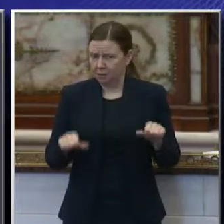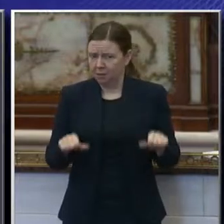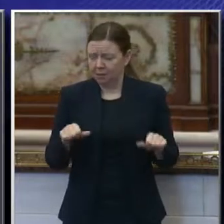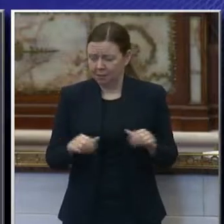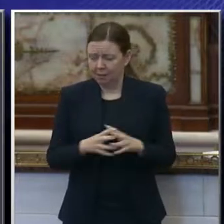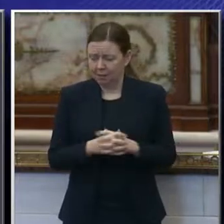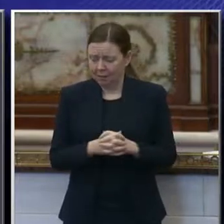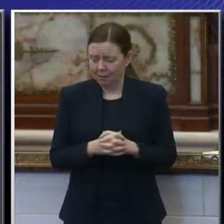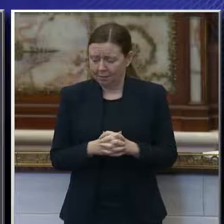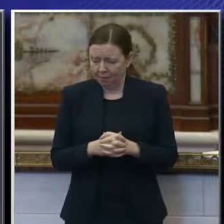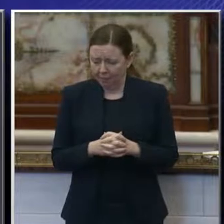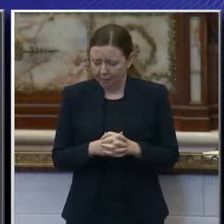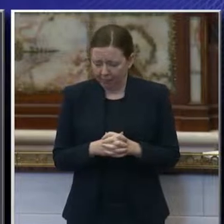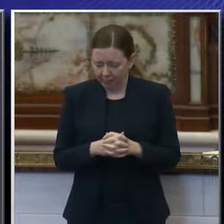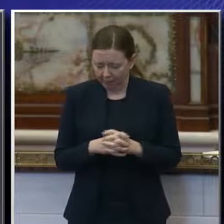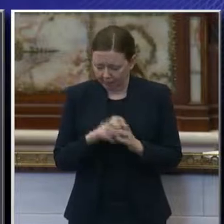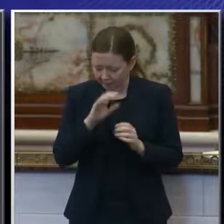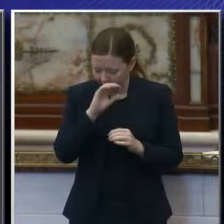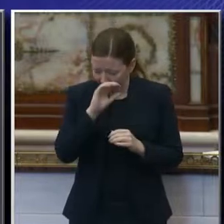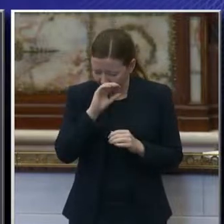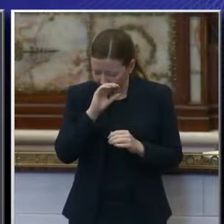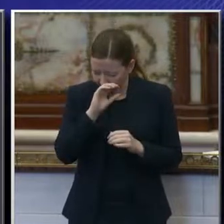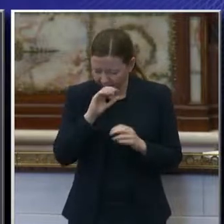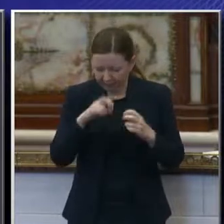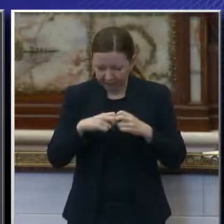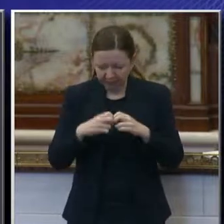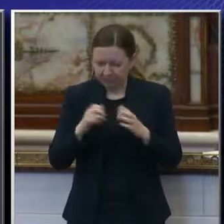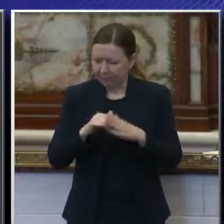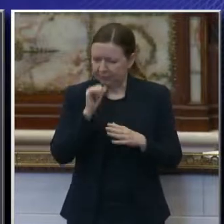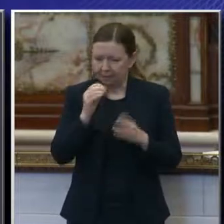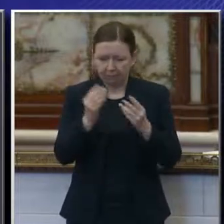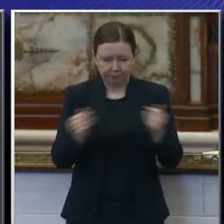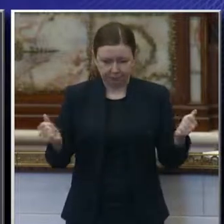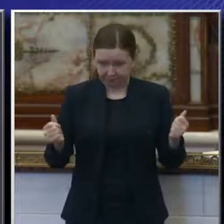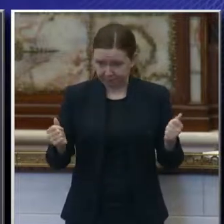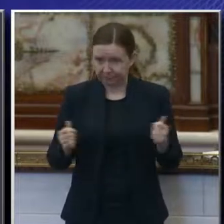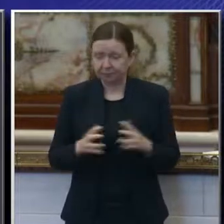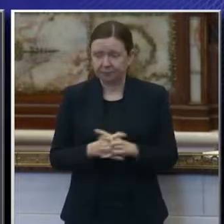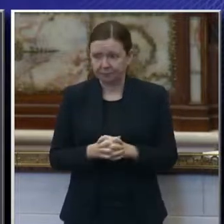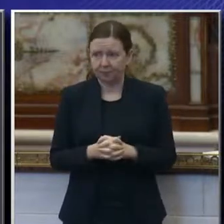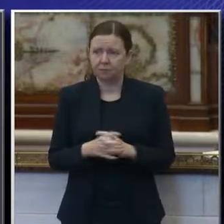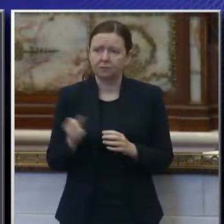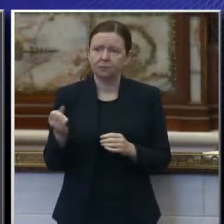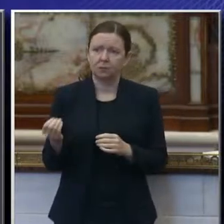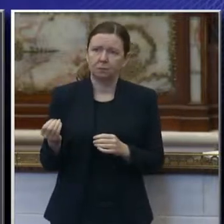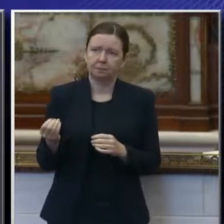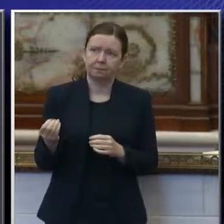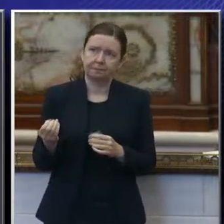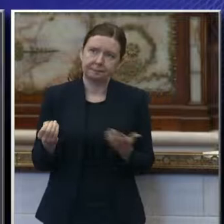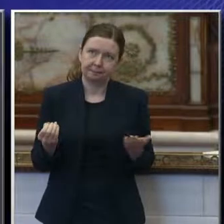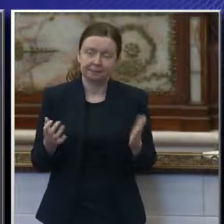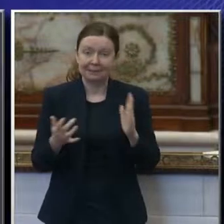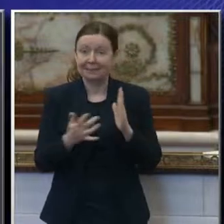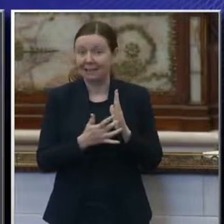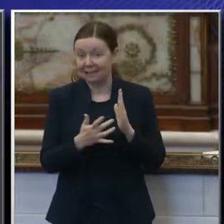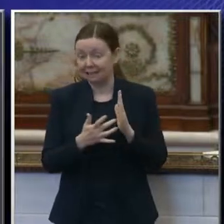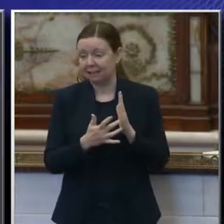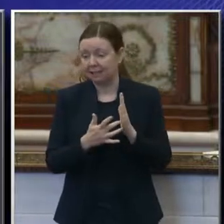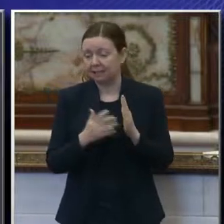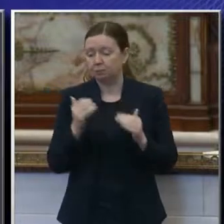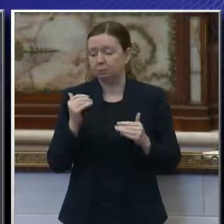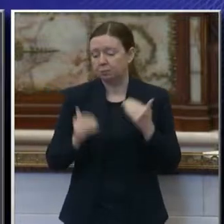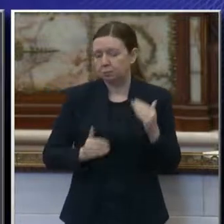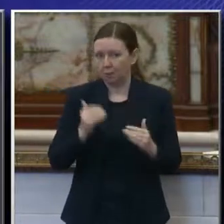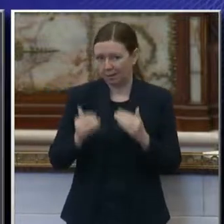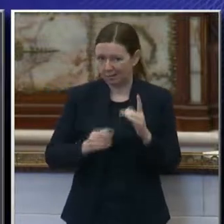and issues that have not been resolved yet. So technically,